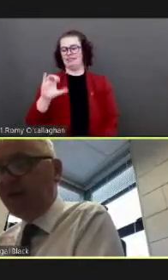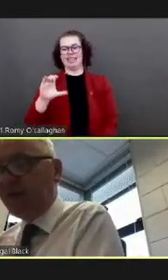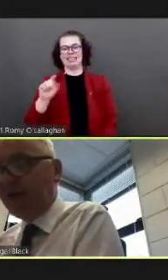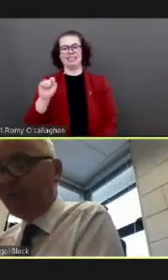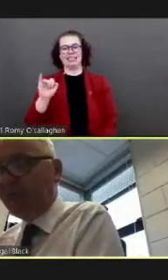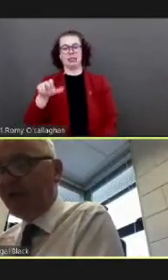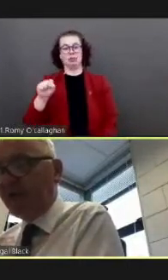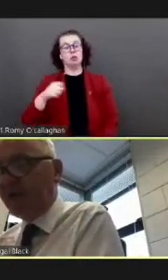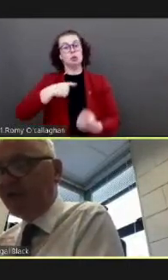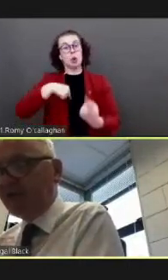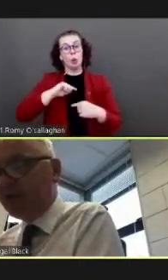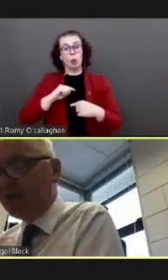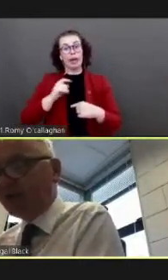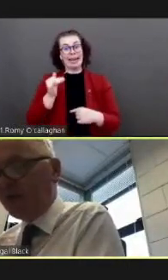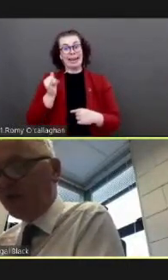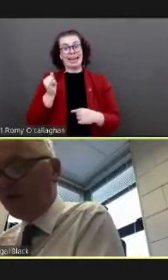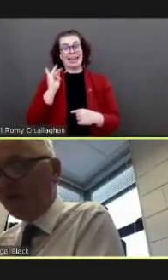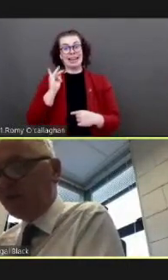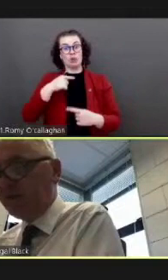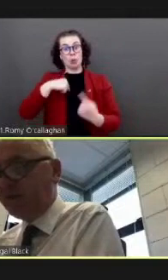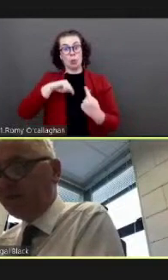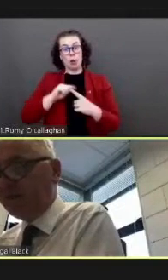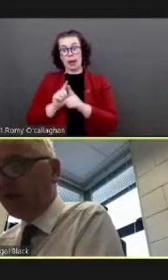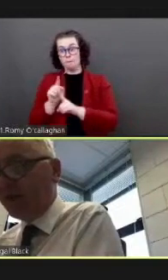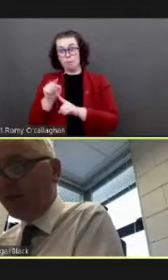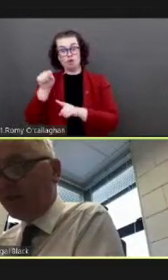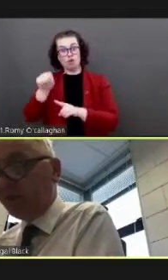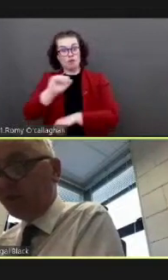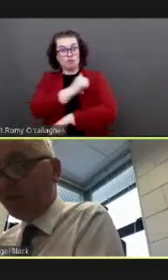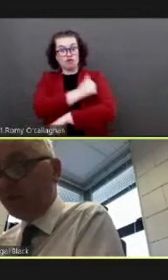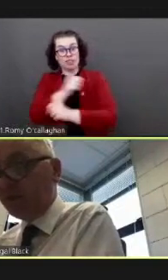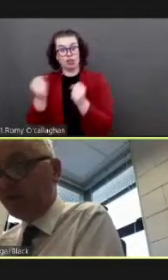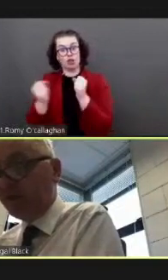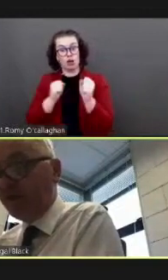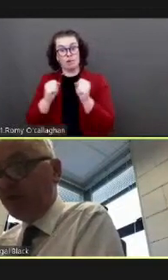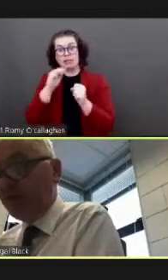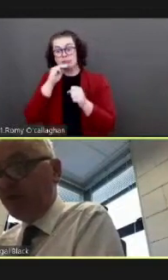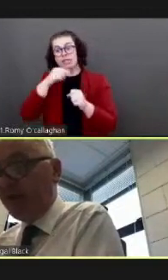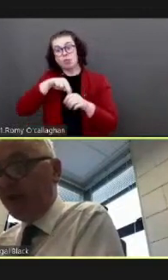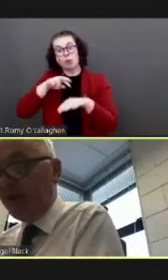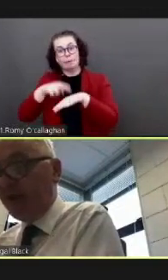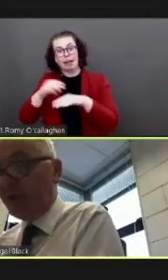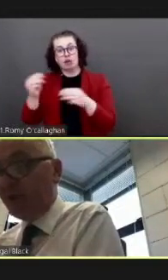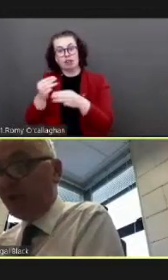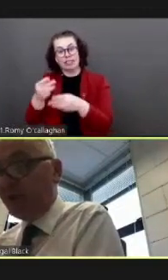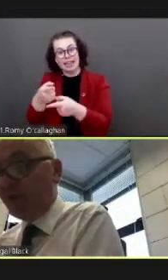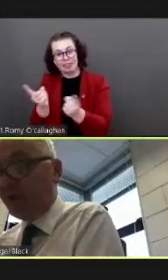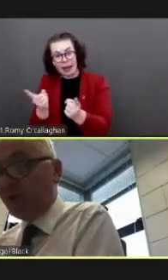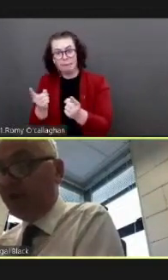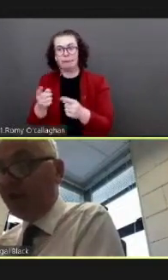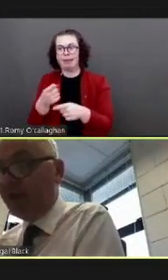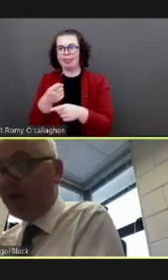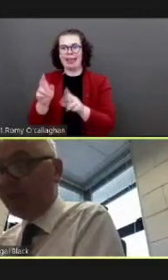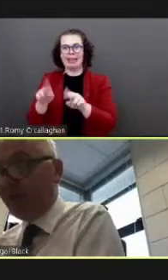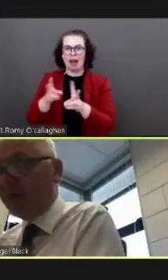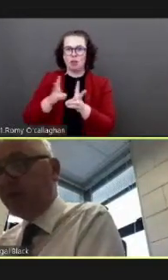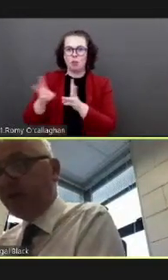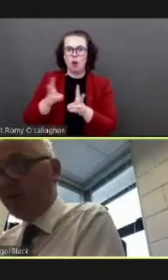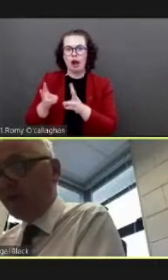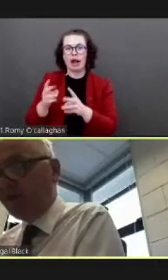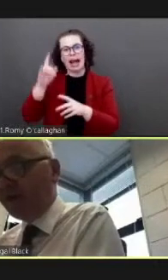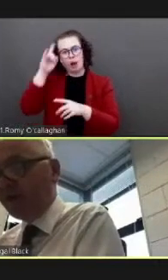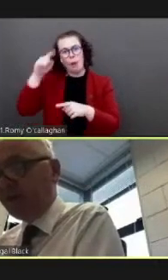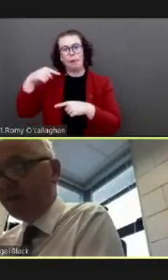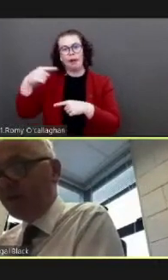help prisoners change their lives, better protect those prisoners and those who work in prison, hopefully help to break the cycle